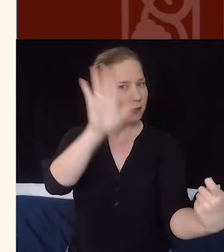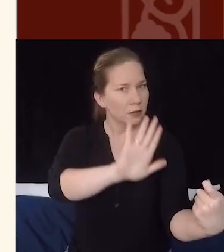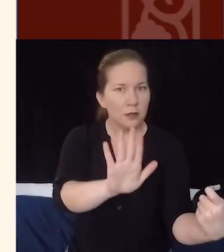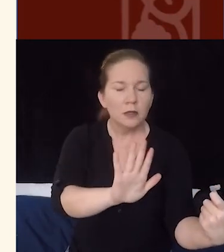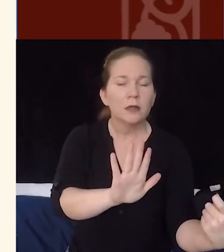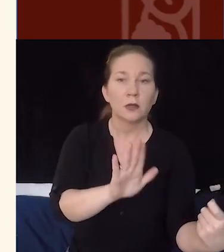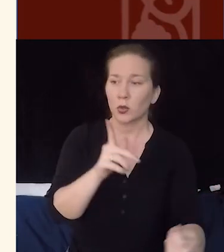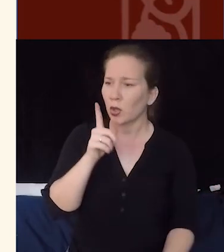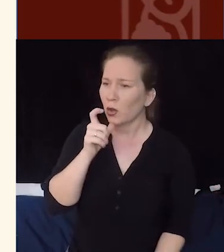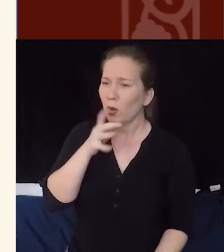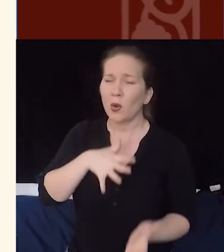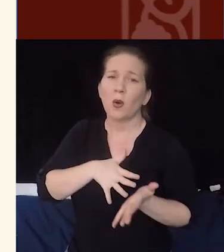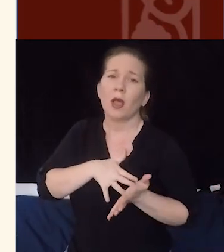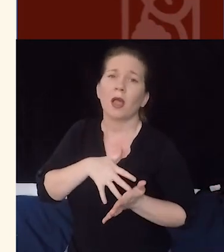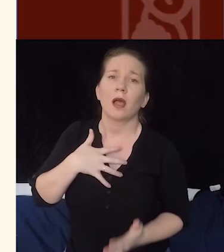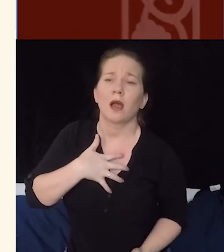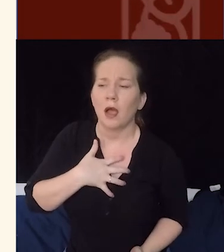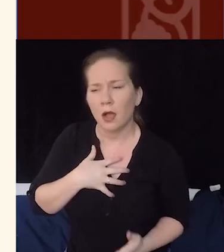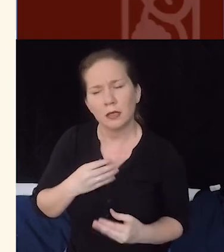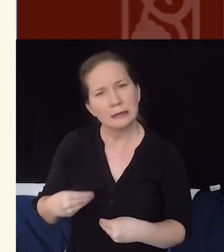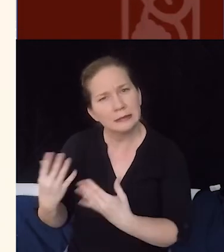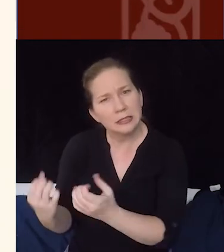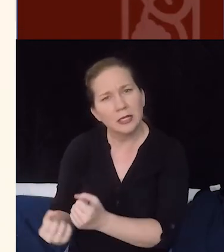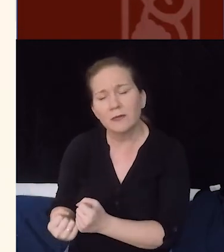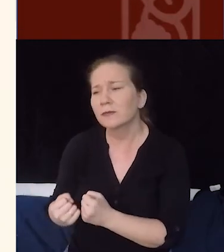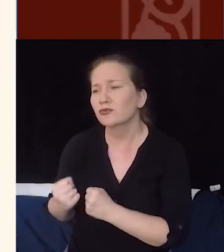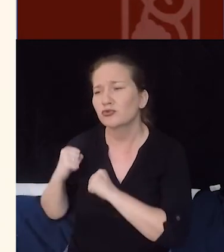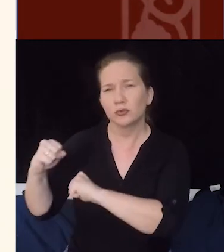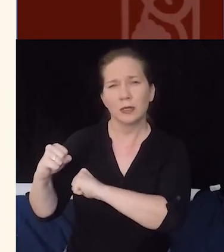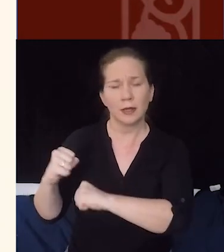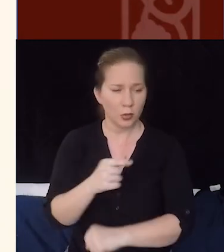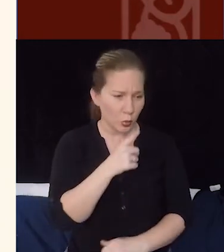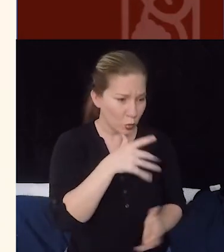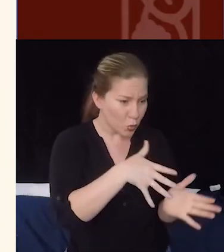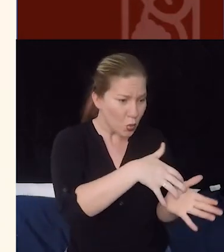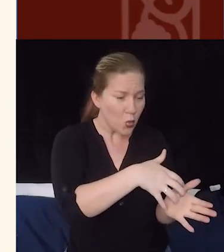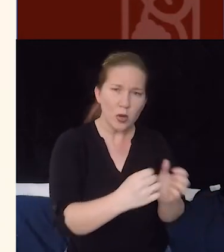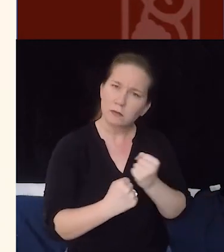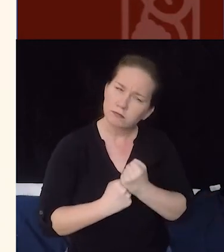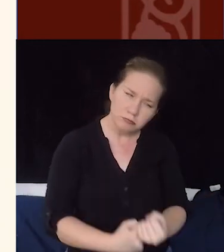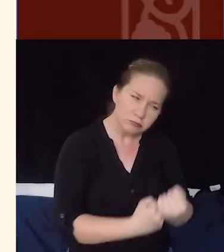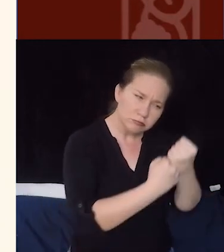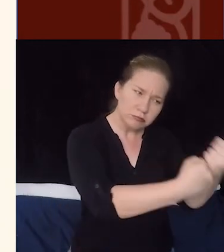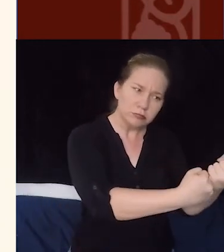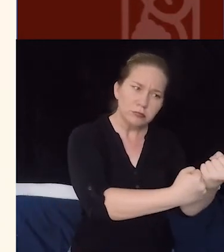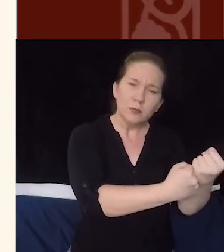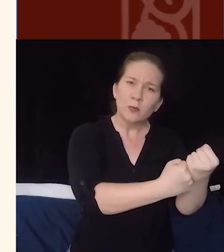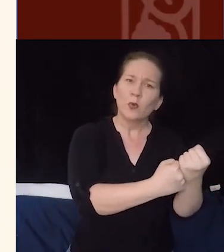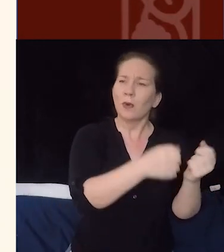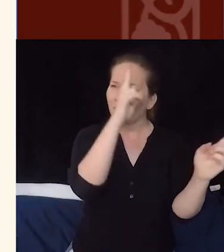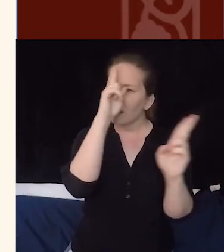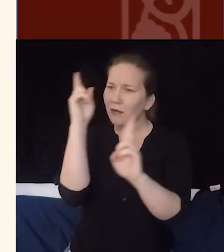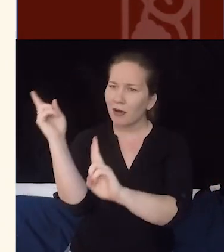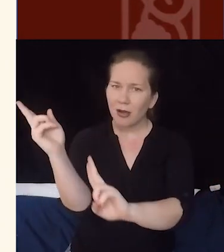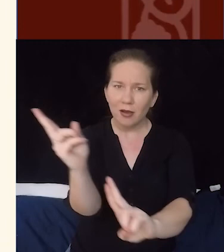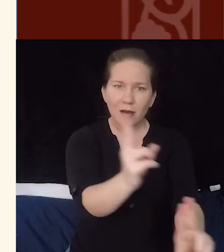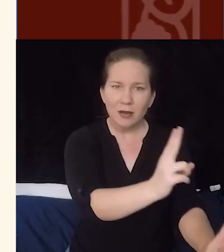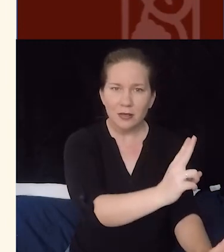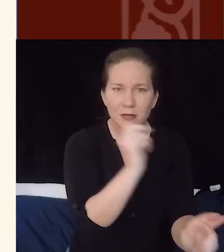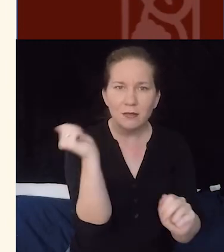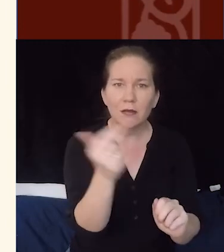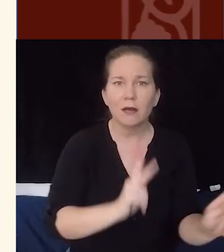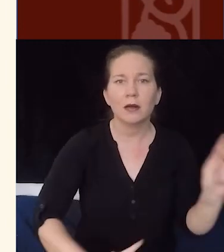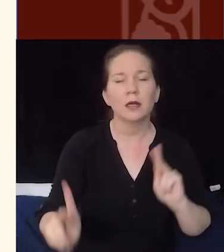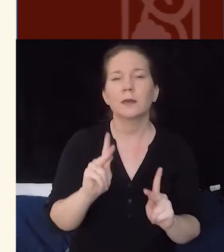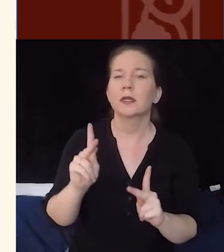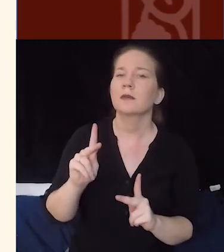faint-hearted. Support the weak. Help the afflicted. Honor all people. Love and serve the